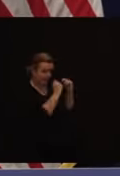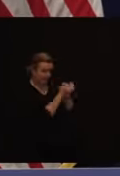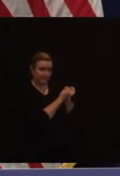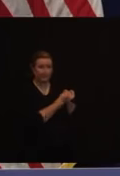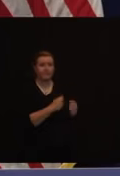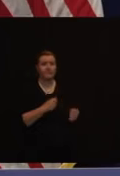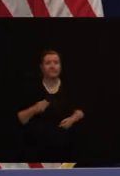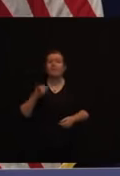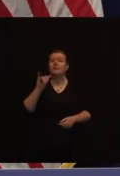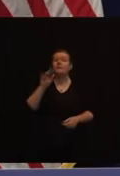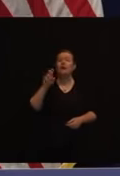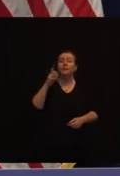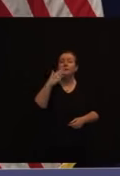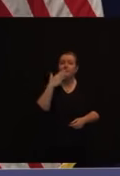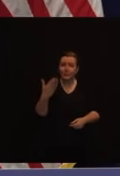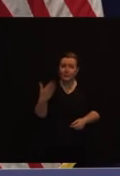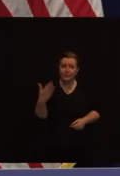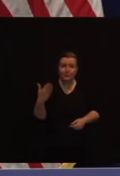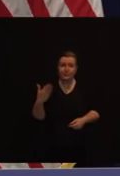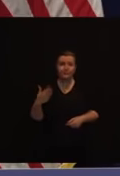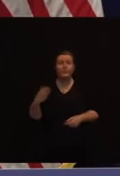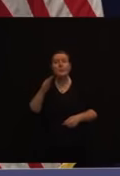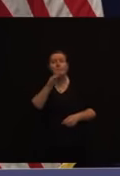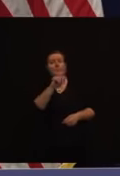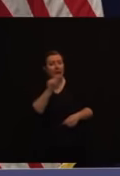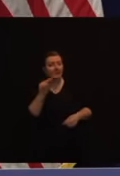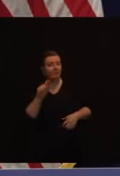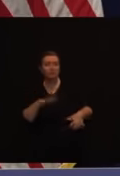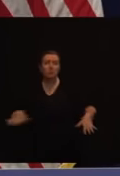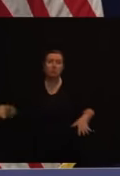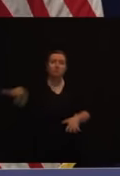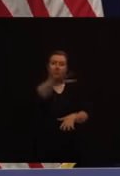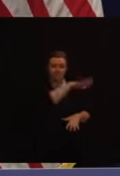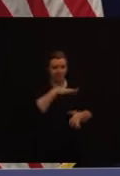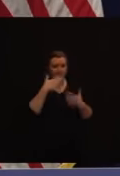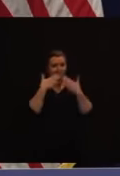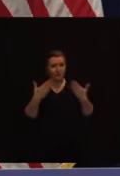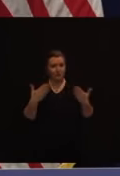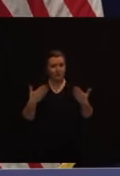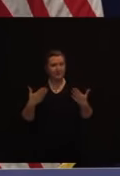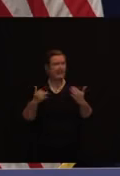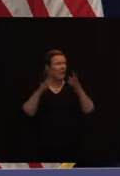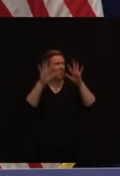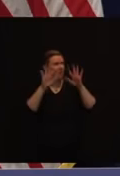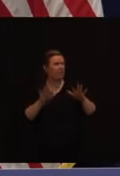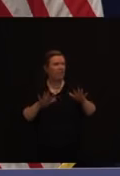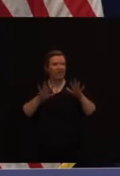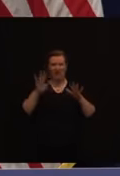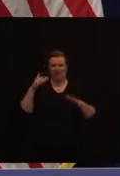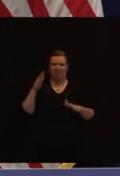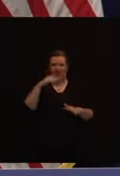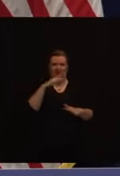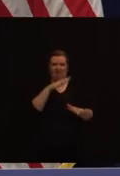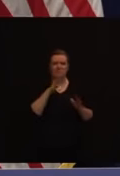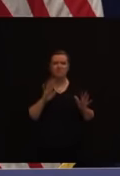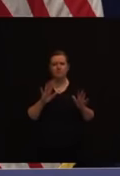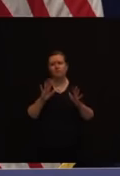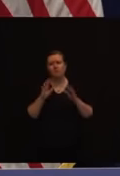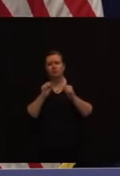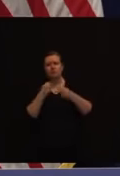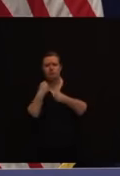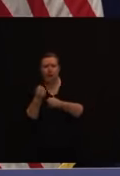rest of the squad. We got some choppy weather here, so everyone should be careful about that. We don't talk about weather